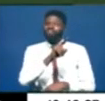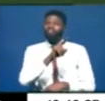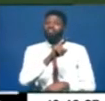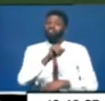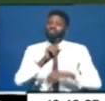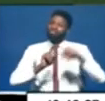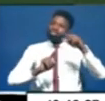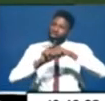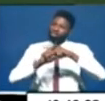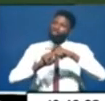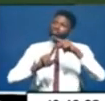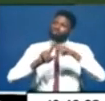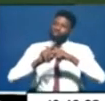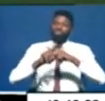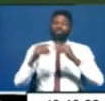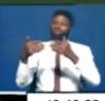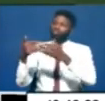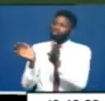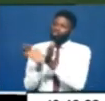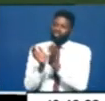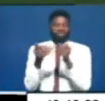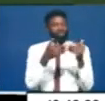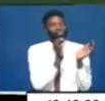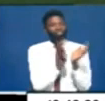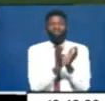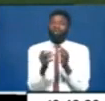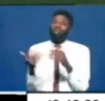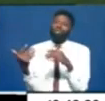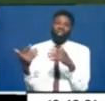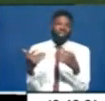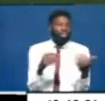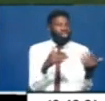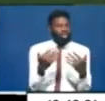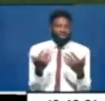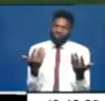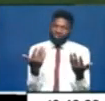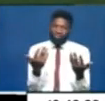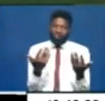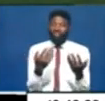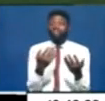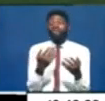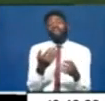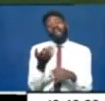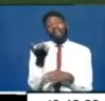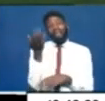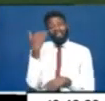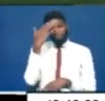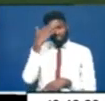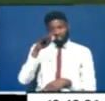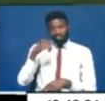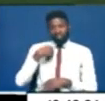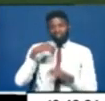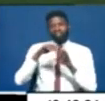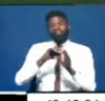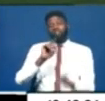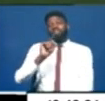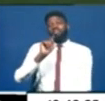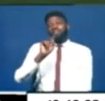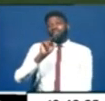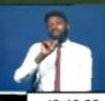unnecessary friction between our communities. So what happened is that because in the last parliament I was in TNA, the governor